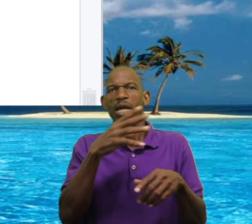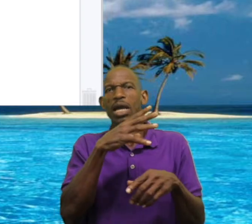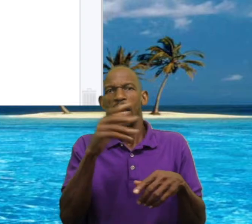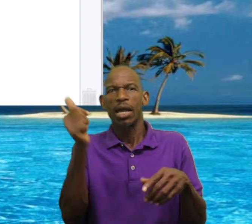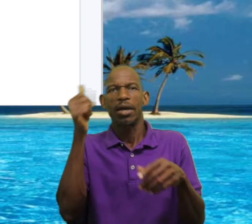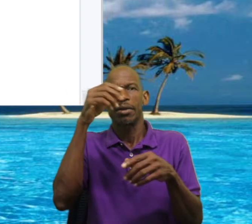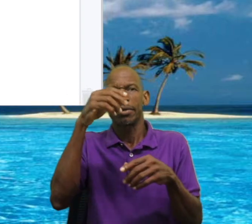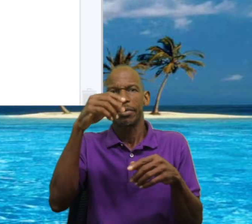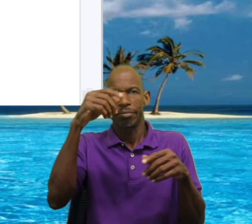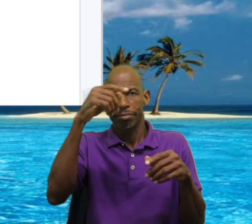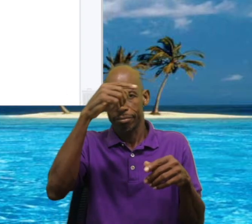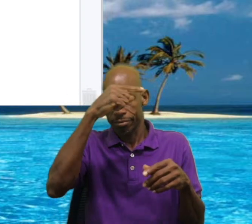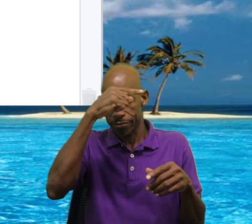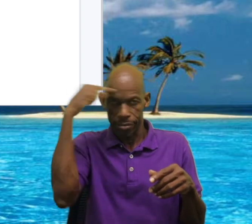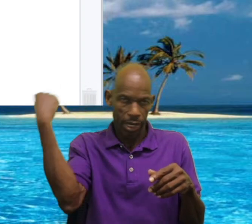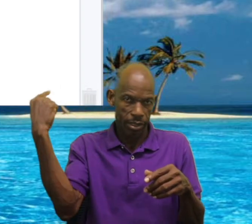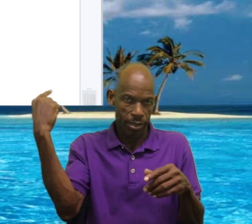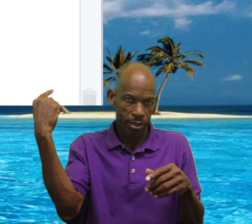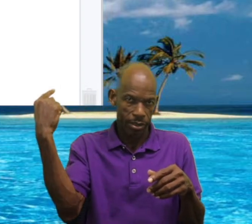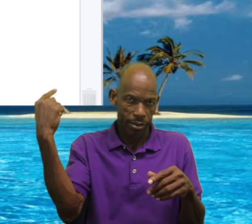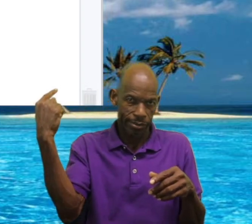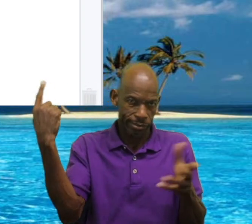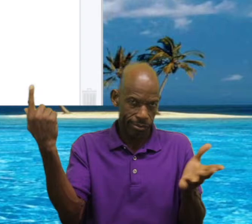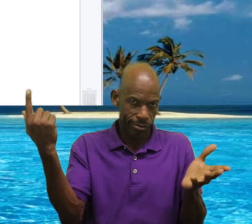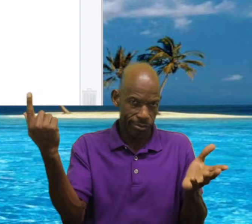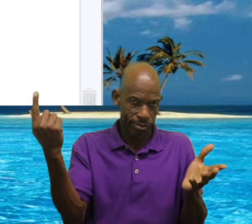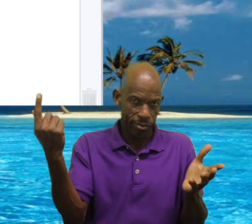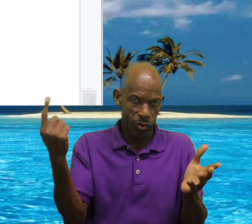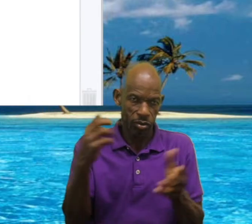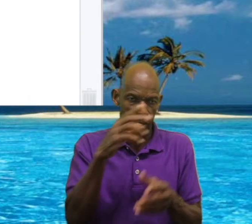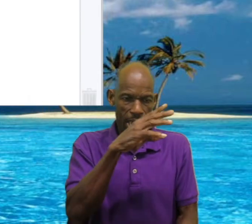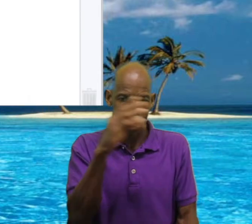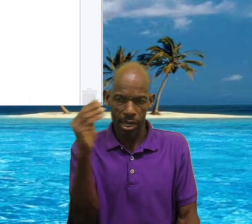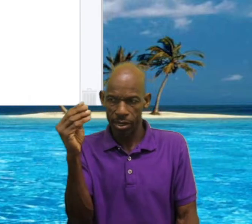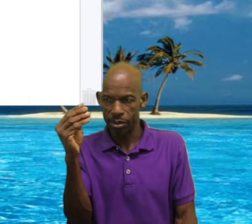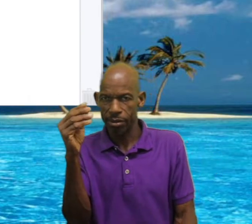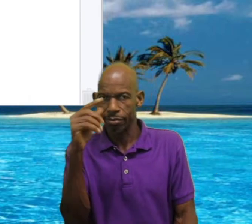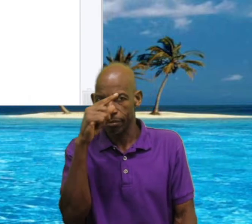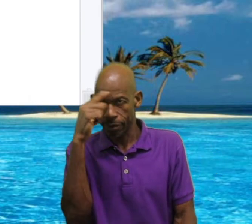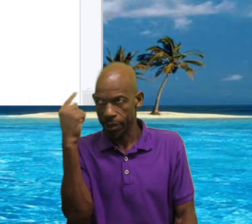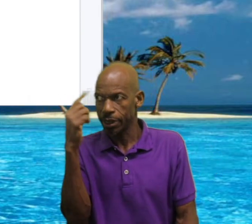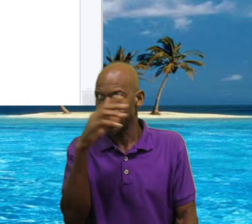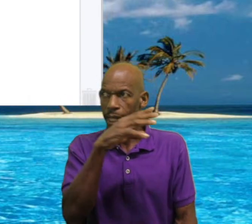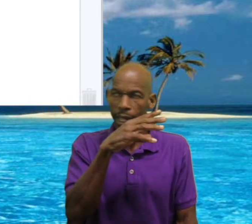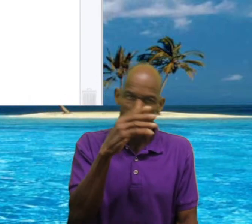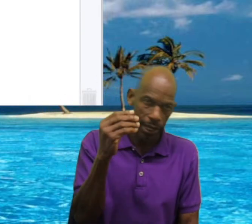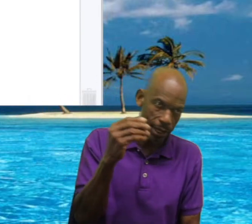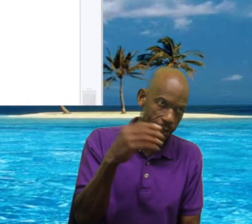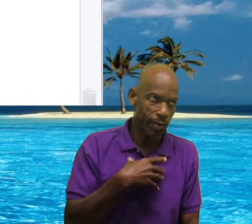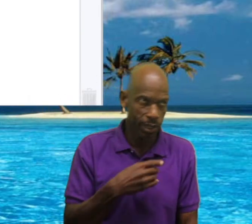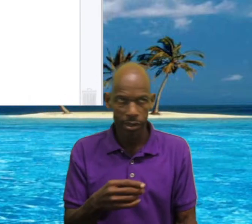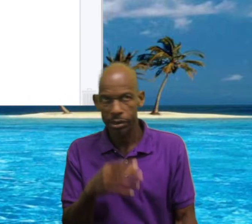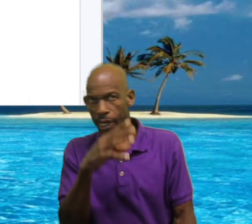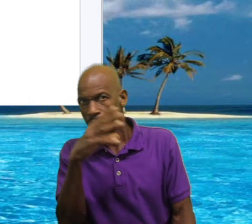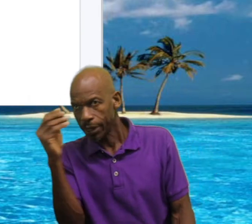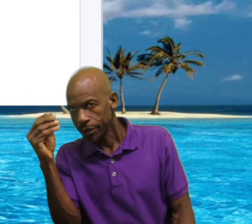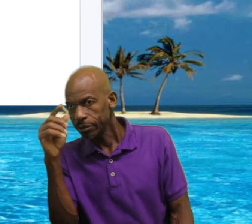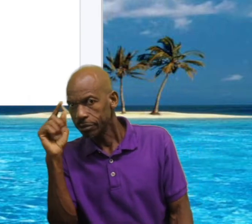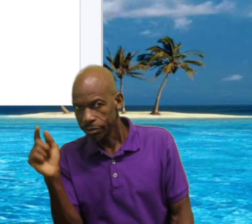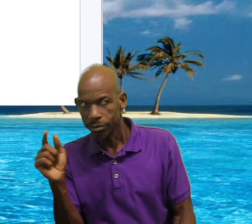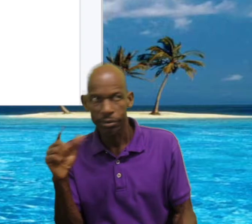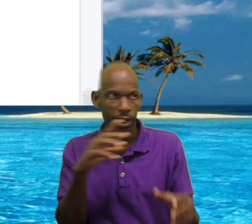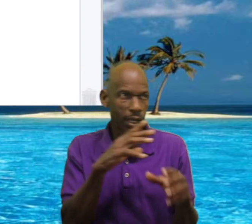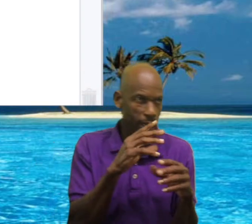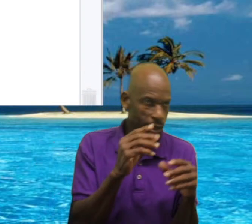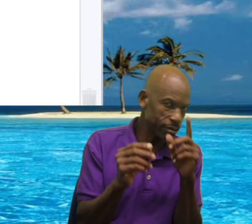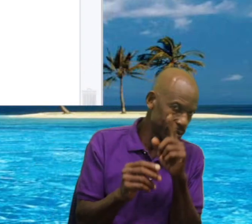So we use and we use and in both English and sign language. I'm just reviewing. So